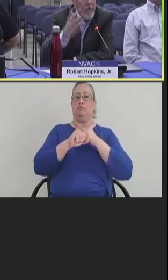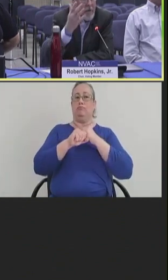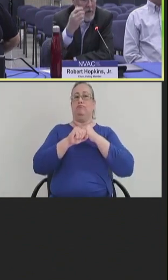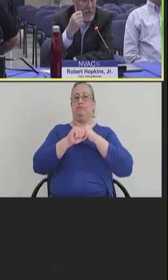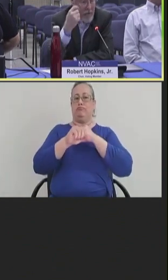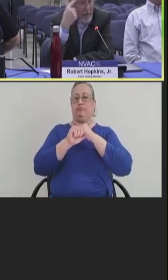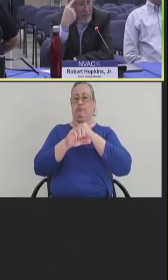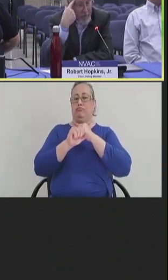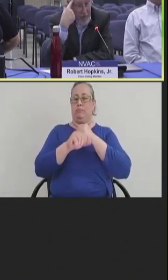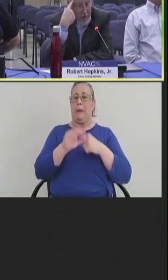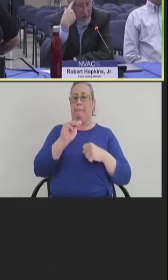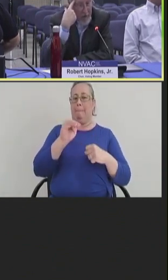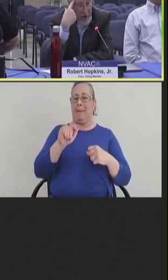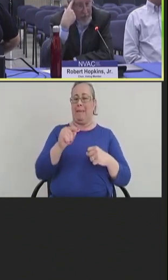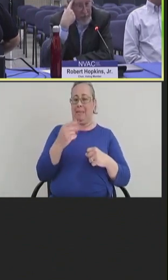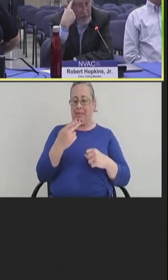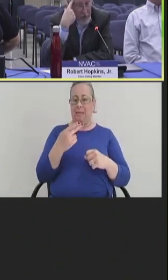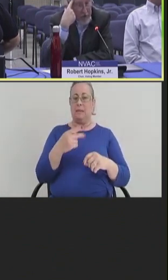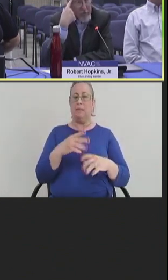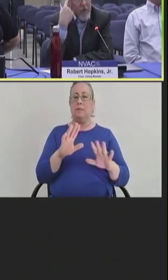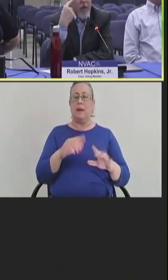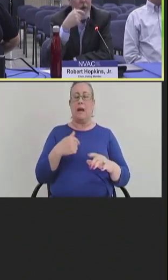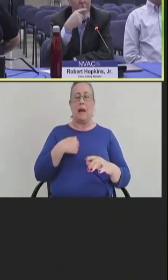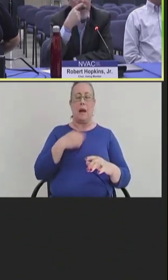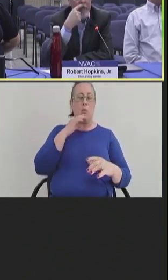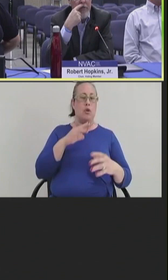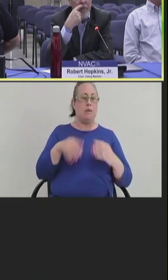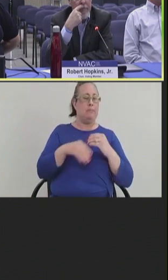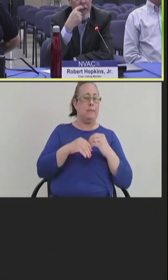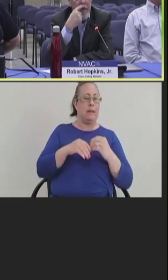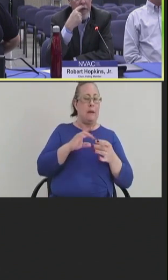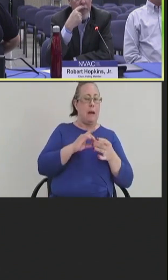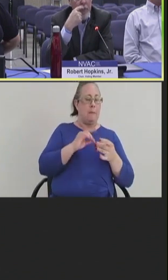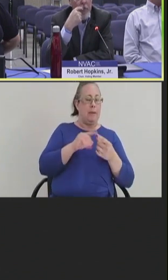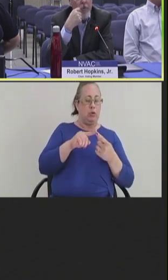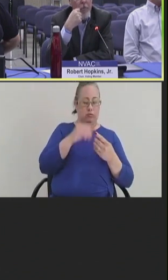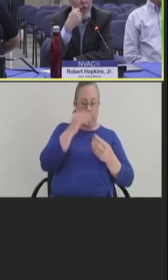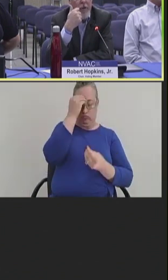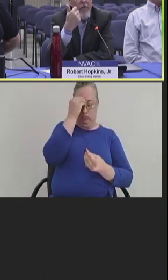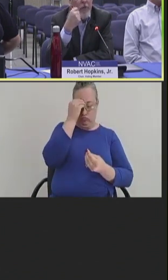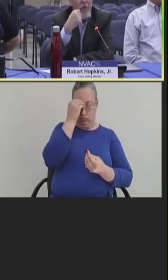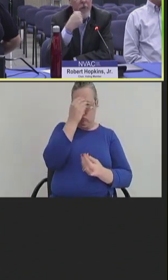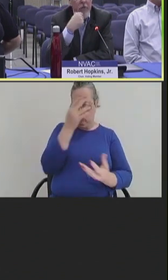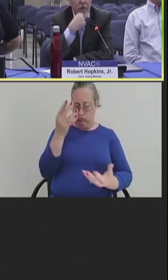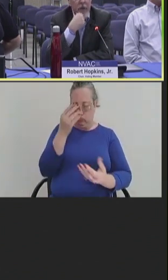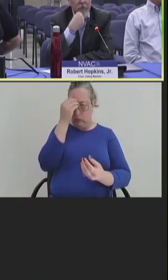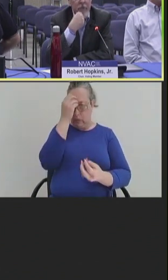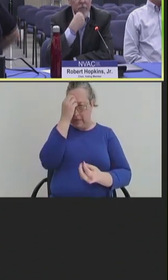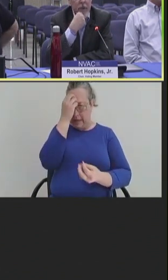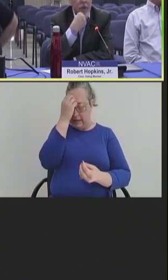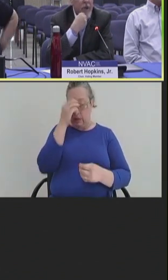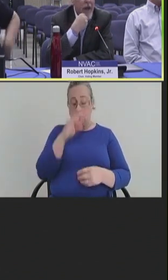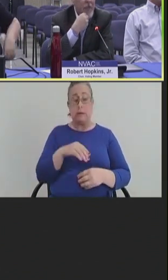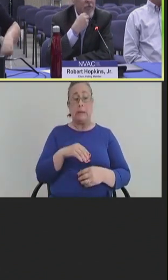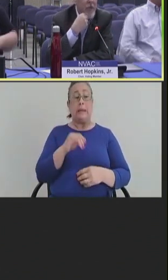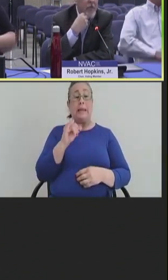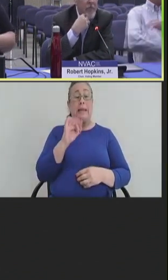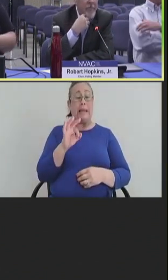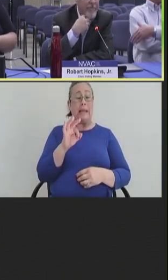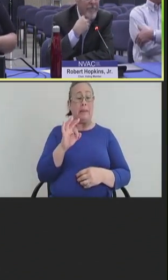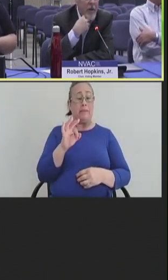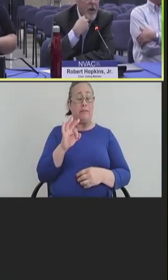add a comment to at least think about is, would there be a differential effect depending on